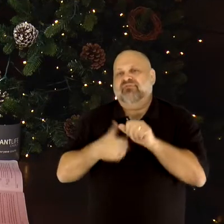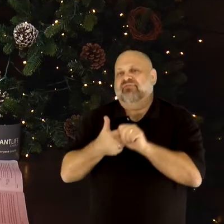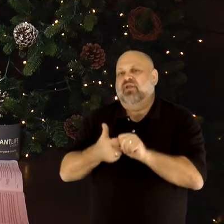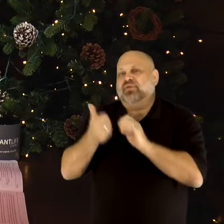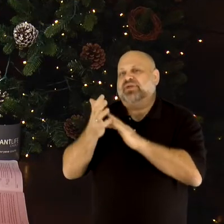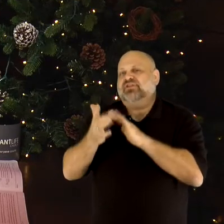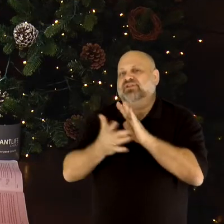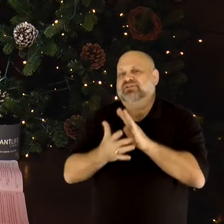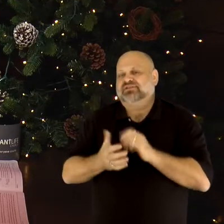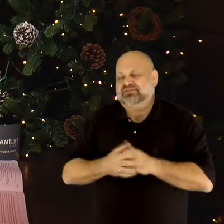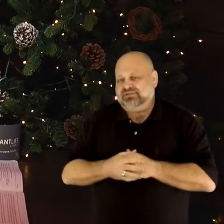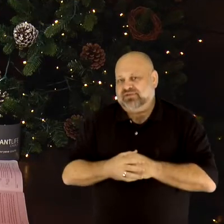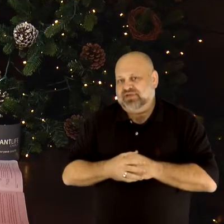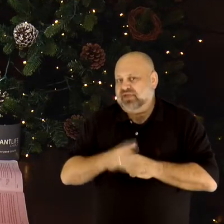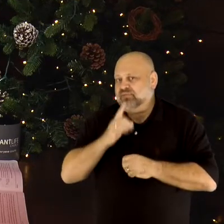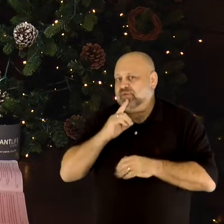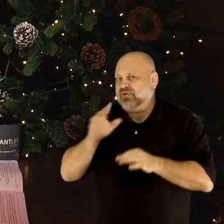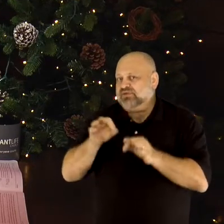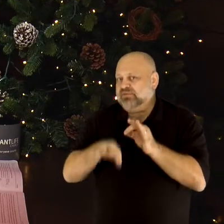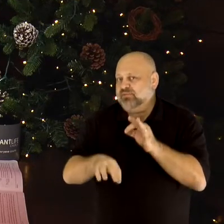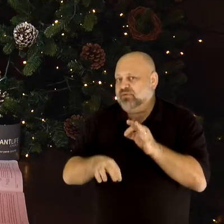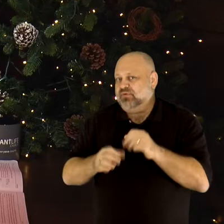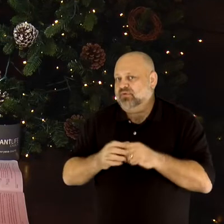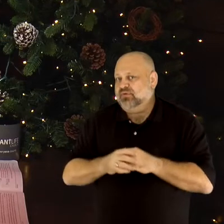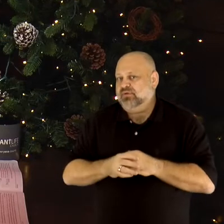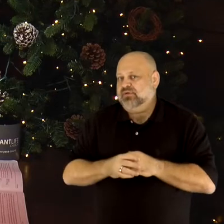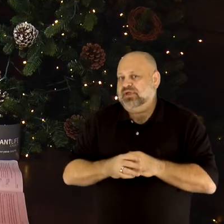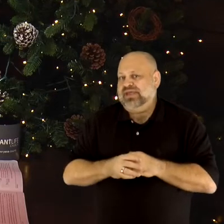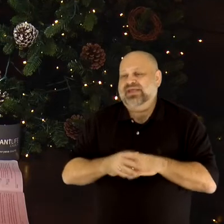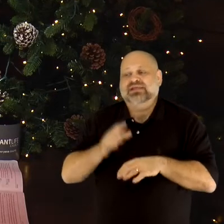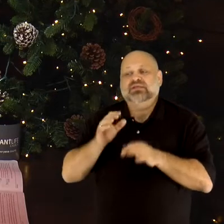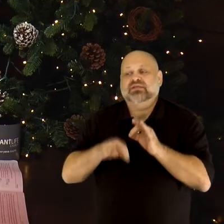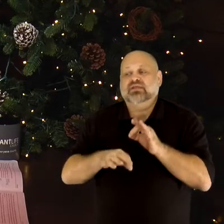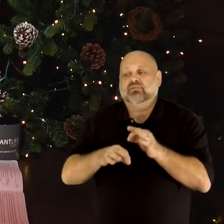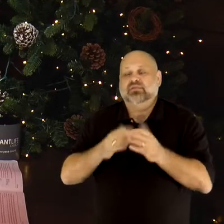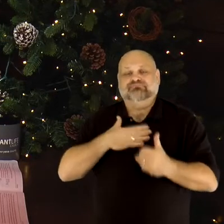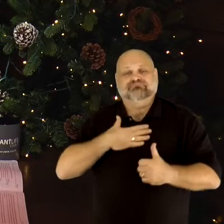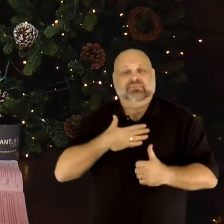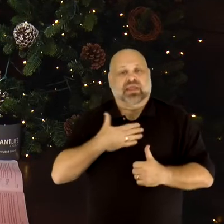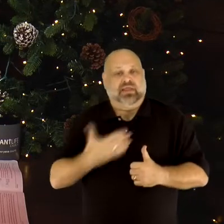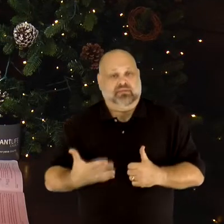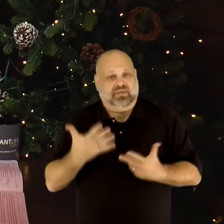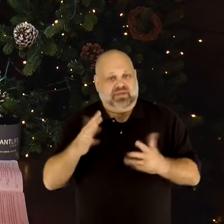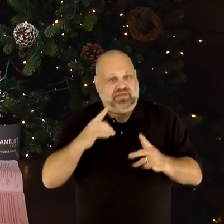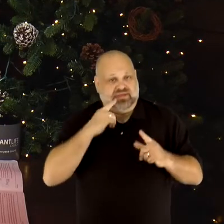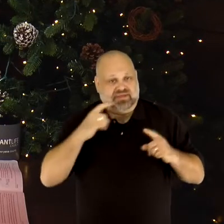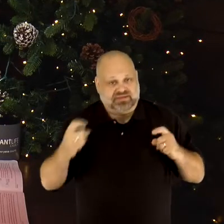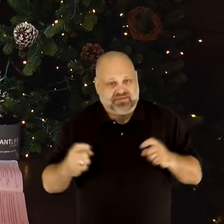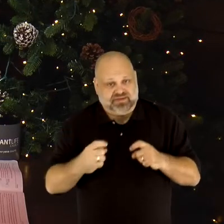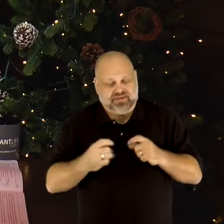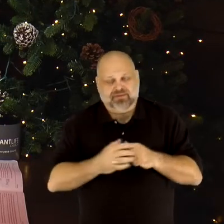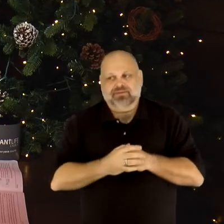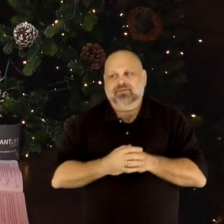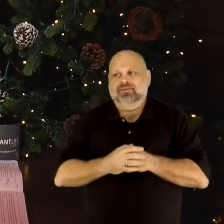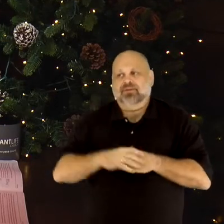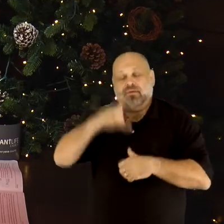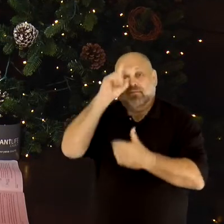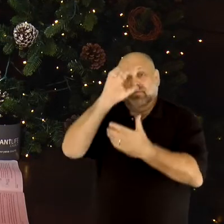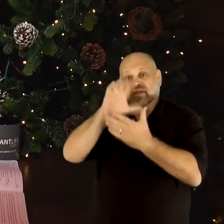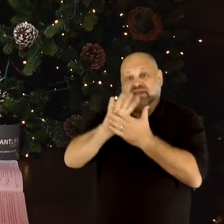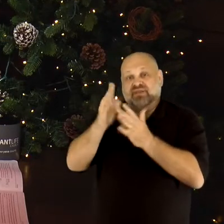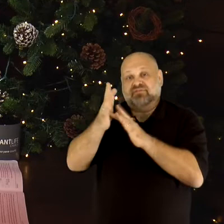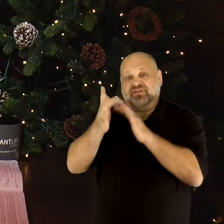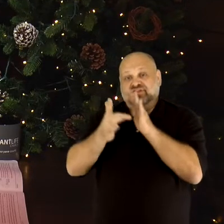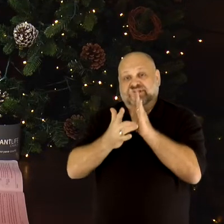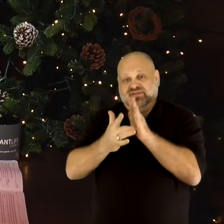following Jesus. And it's really simple. It's simply admitting that you have sinned. Then you believe